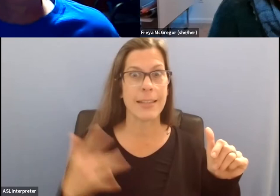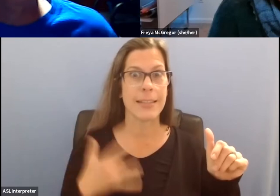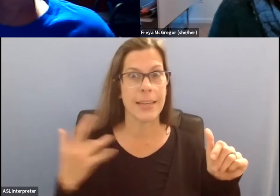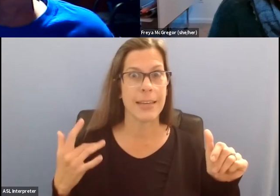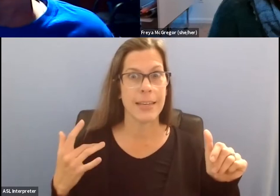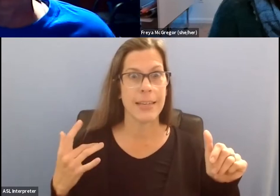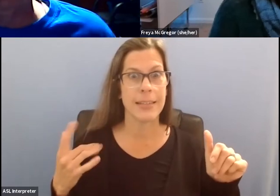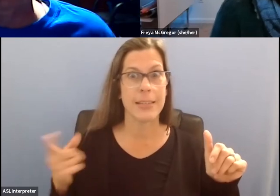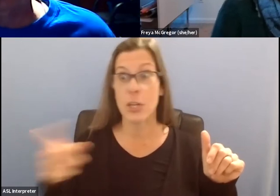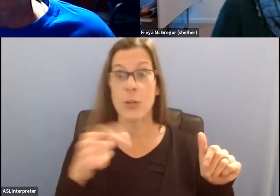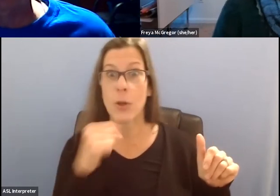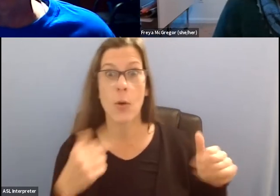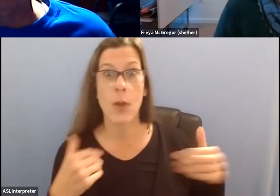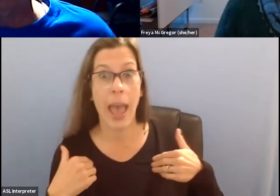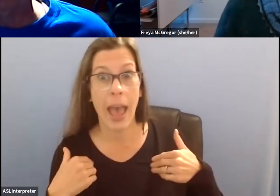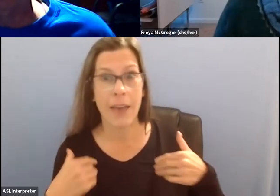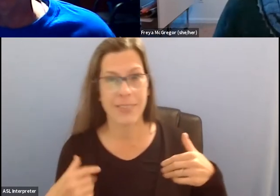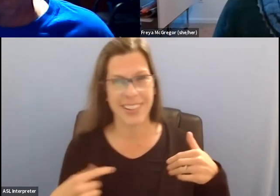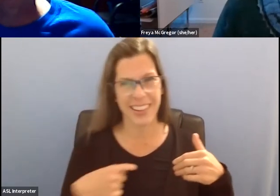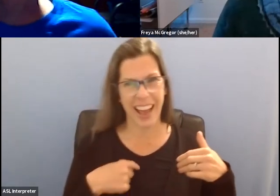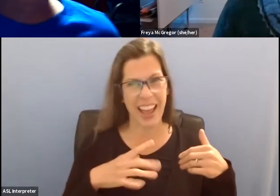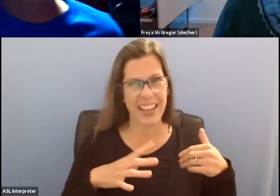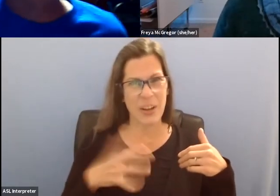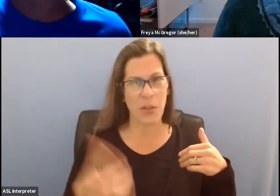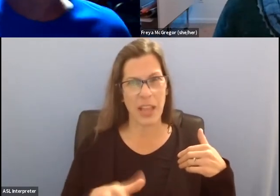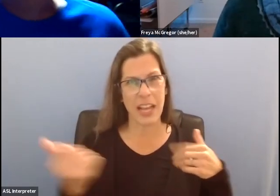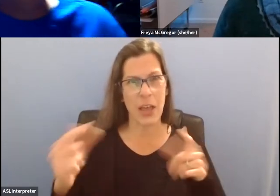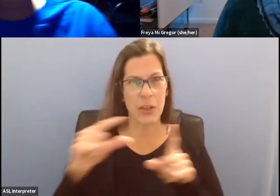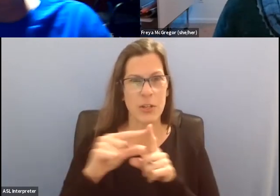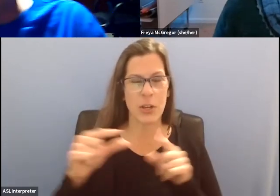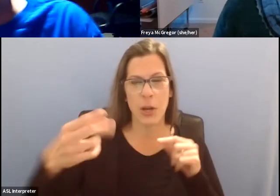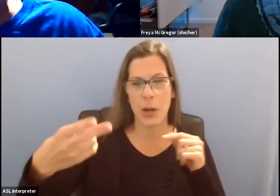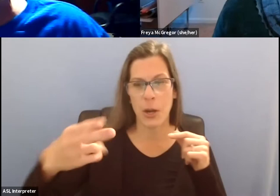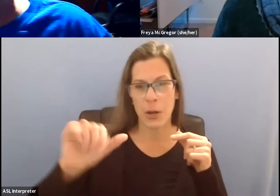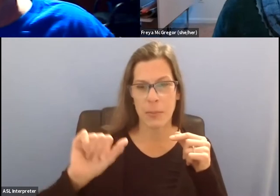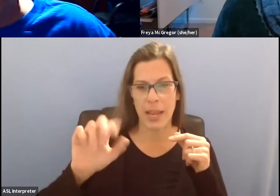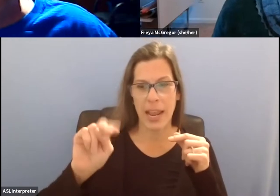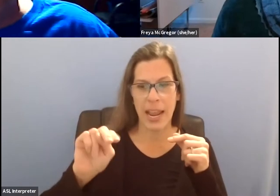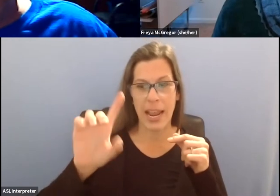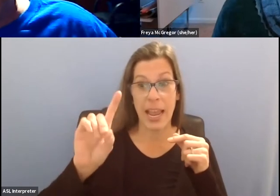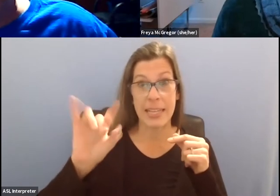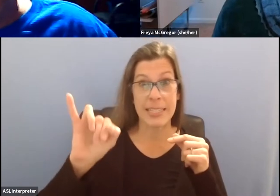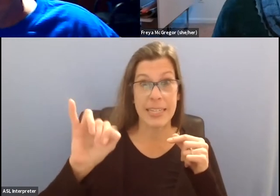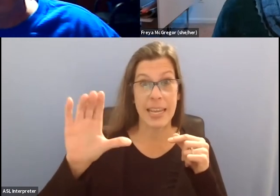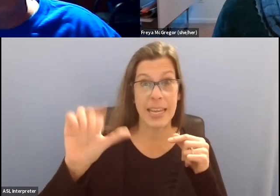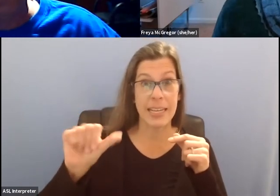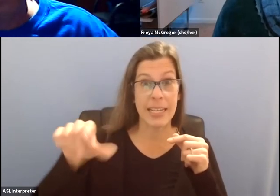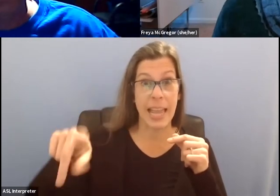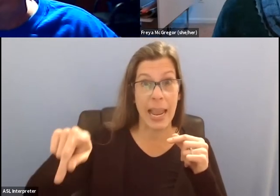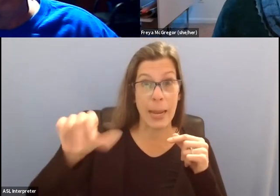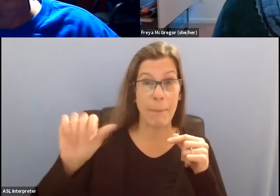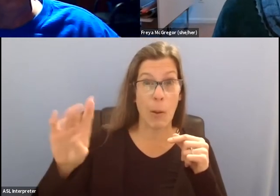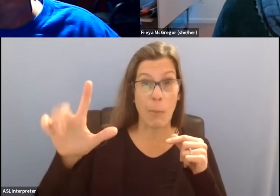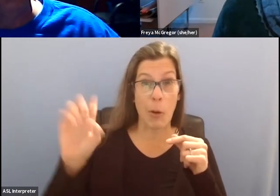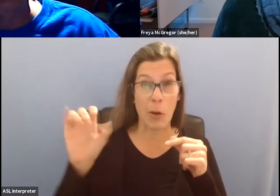like that. I don't like handy capable because that sounds awful, just awful. Um, there are other